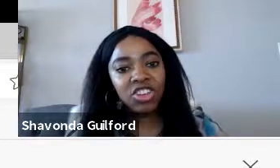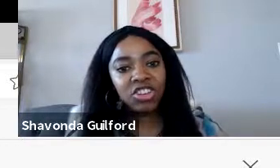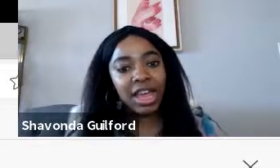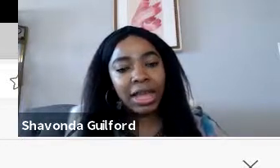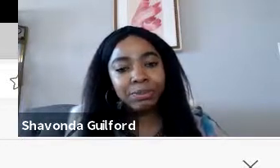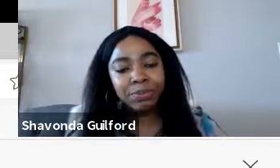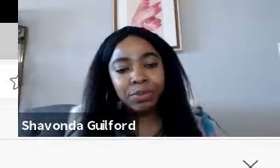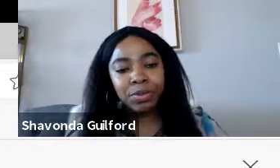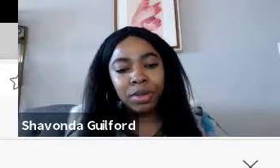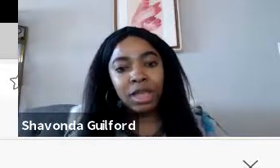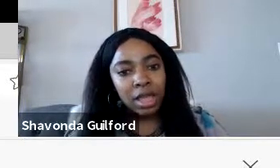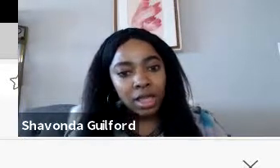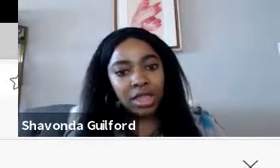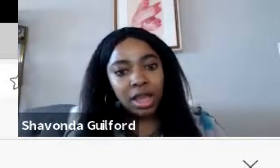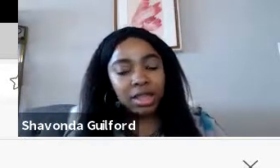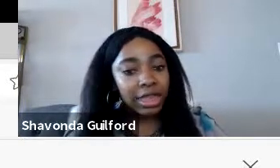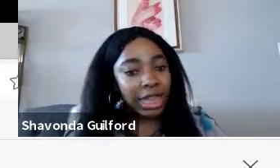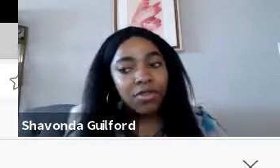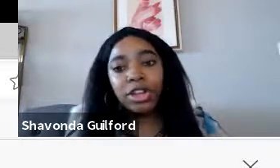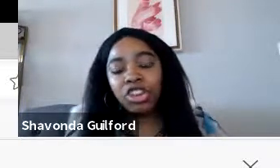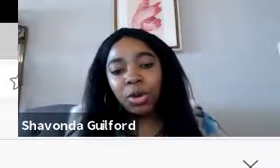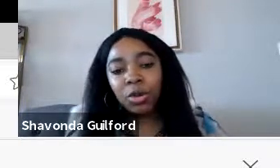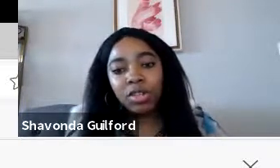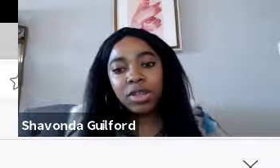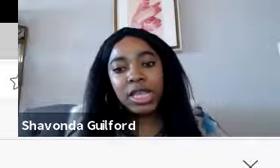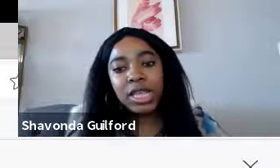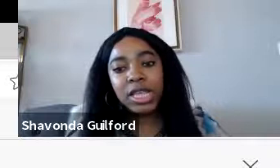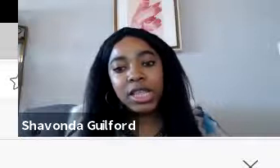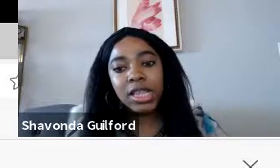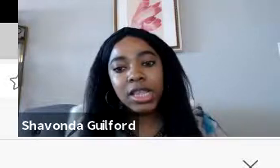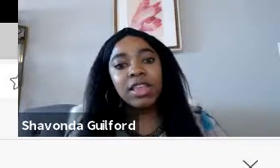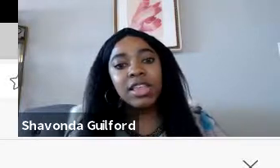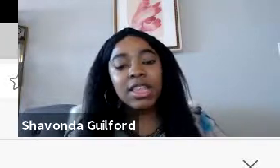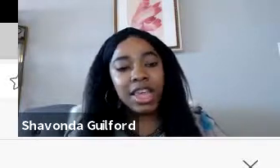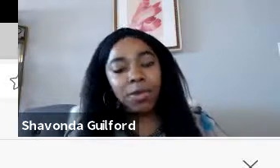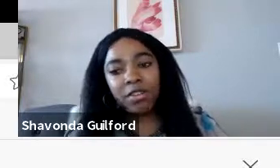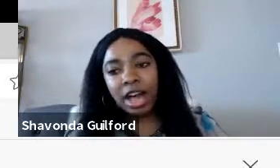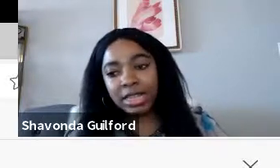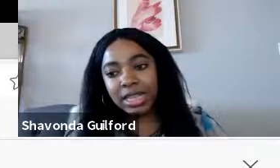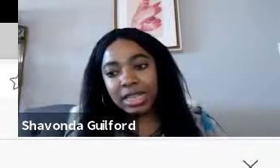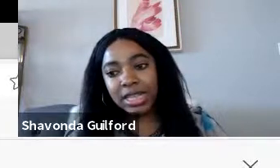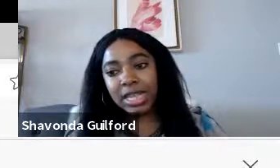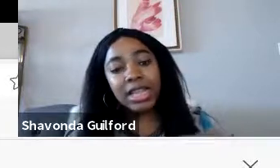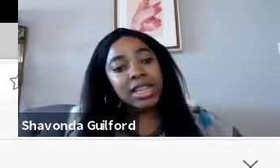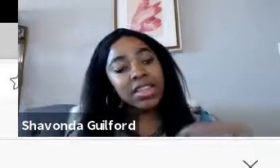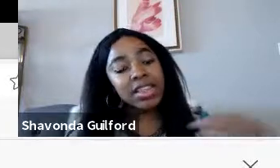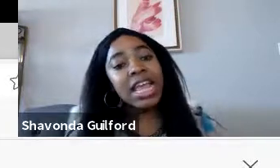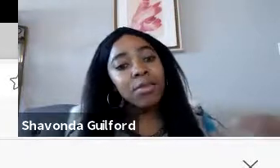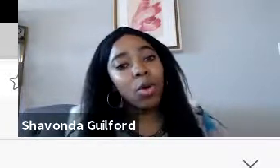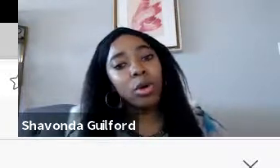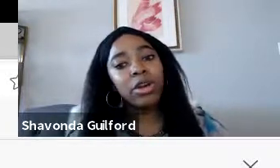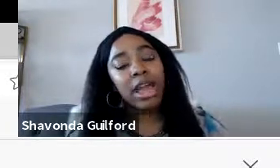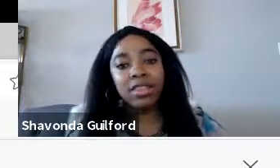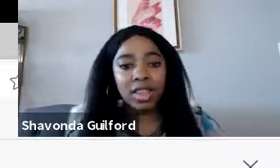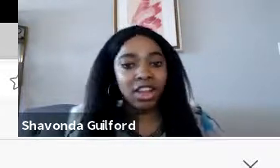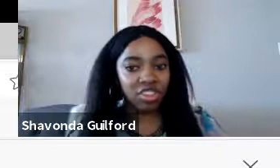things I mentioned today, the link for additional resources. This is the table of contents. It is in the